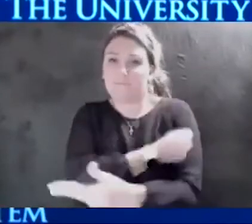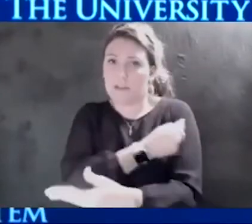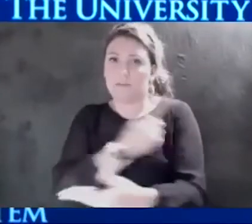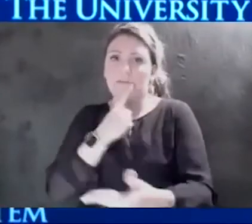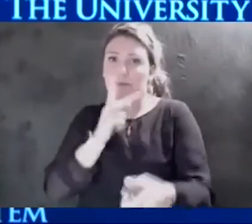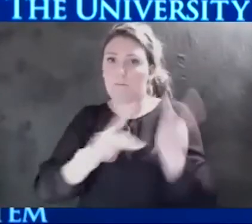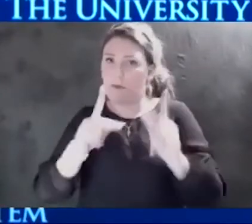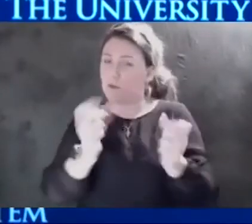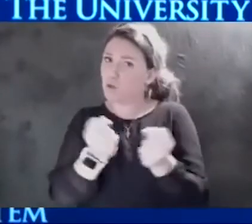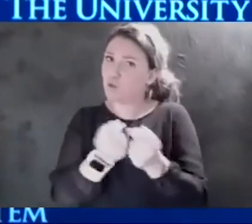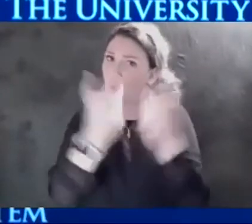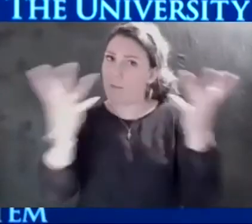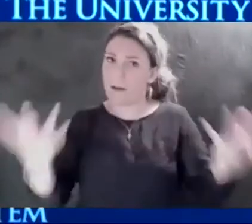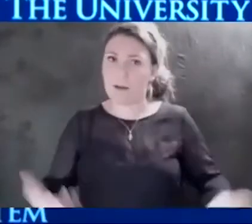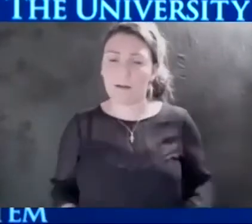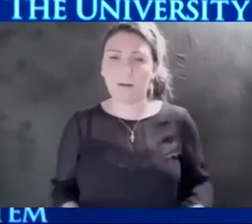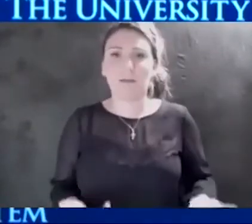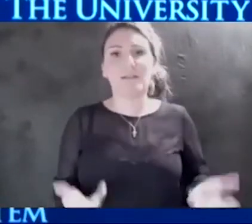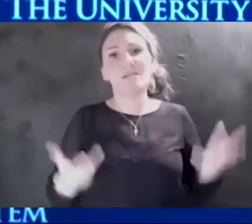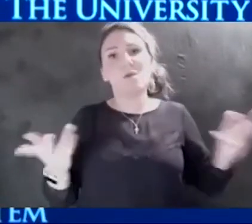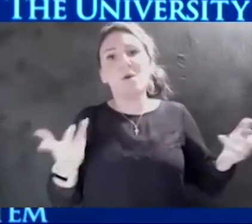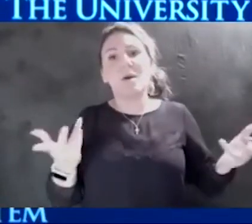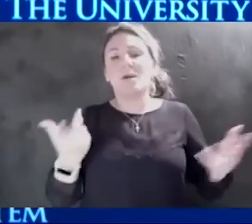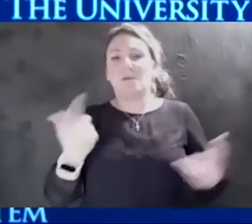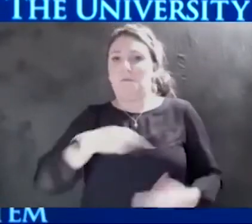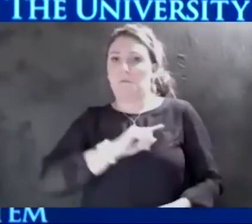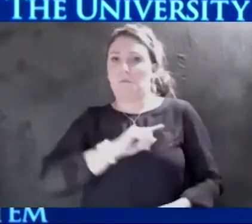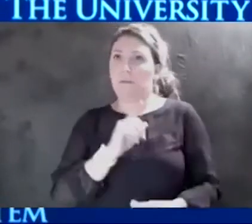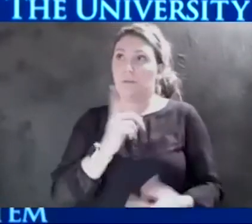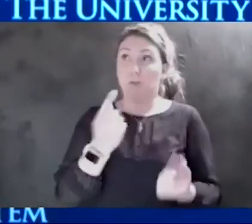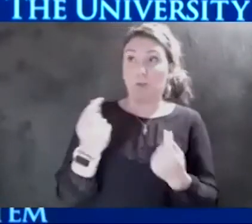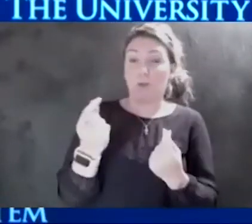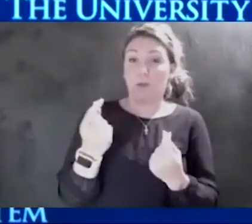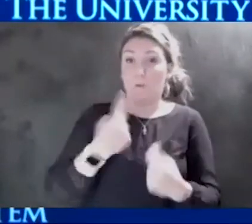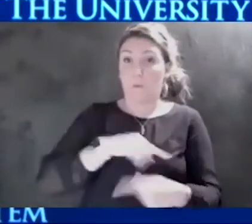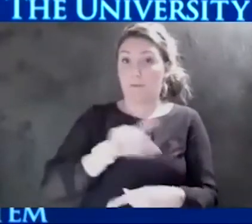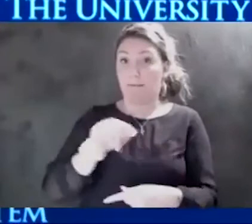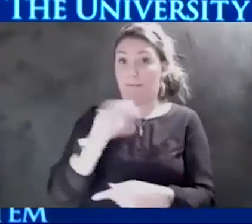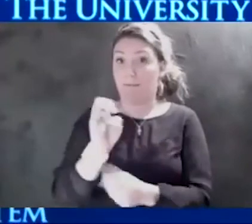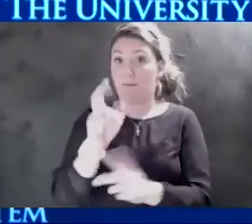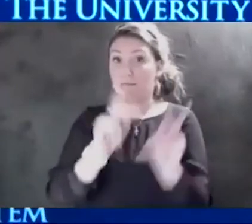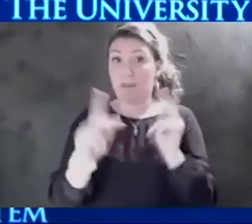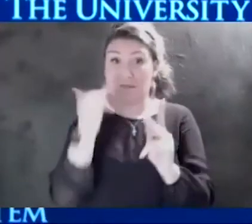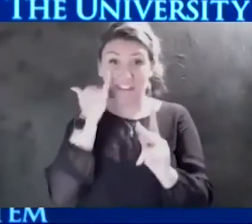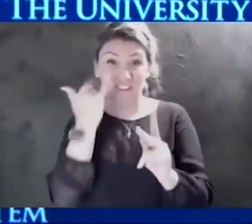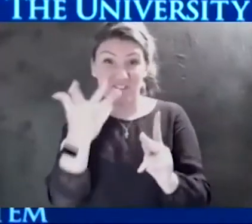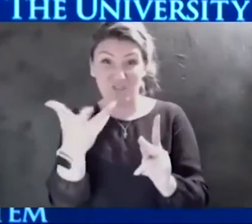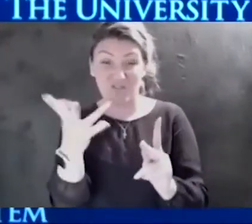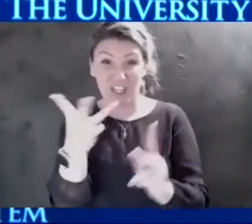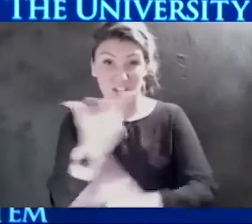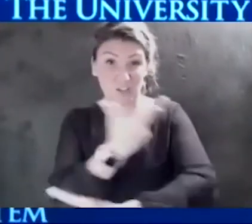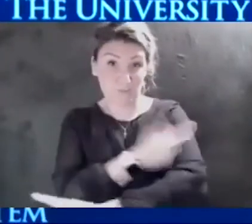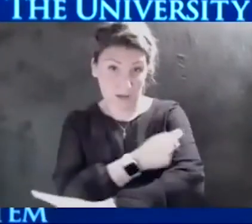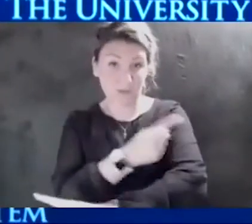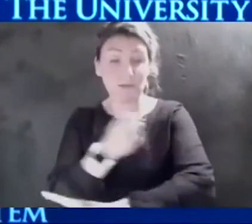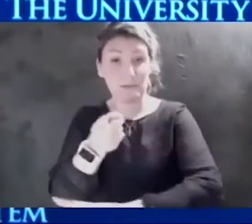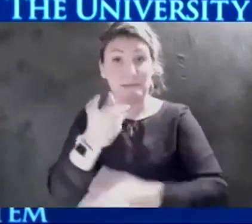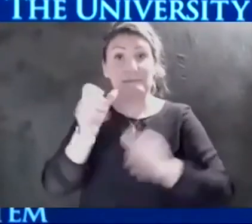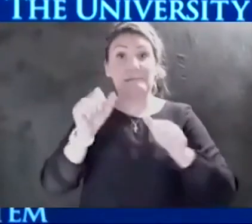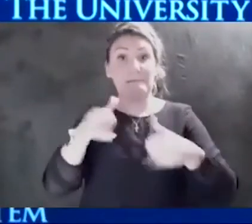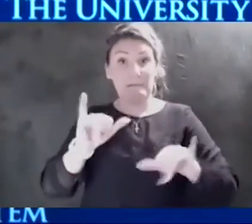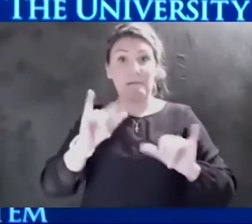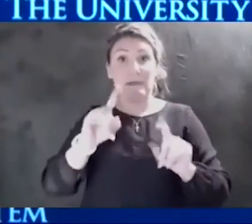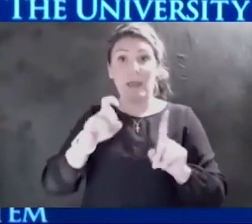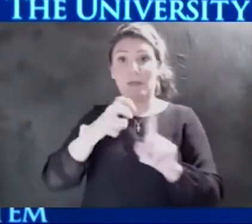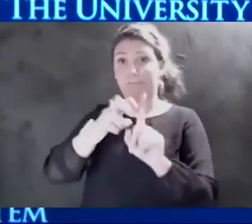what we are really doing is saying, we the people, if you've been vaccinated, you can still transmit disease. If you can transmit disease and there are a lot